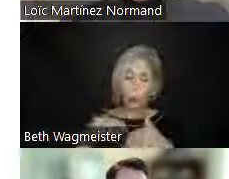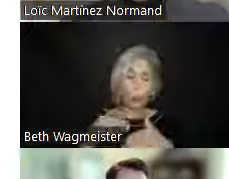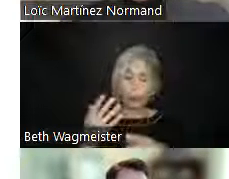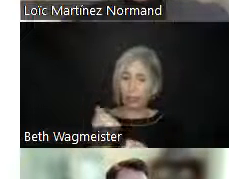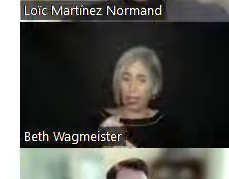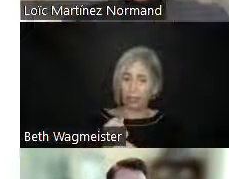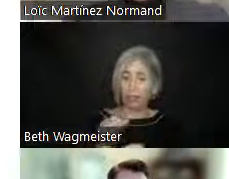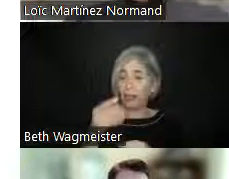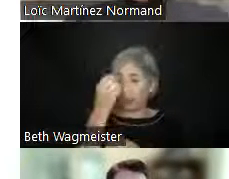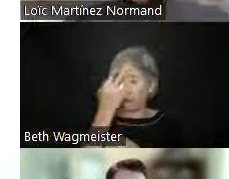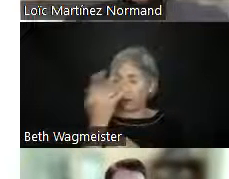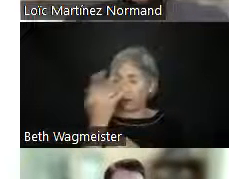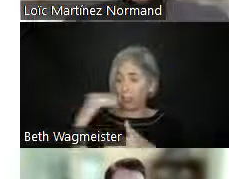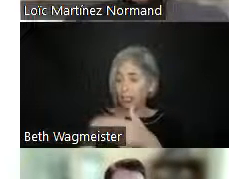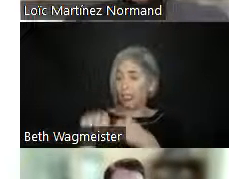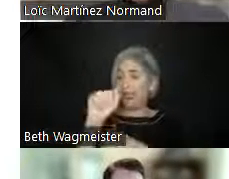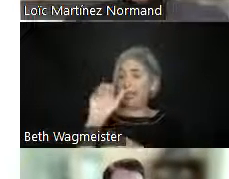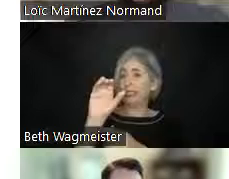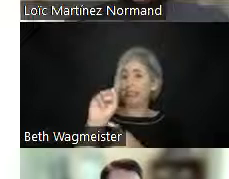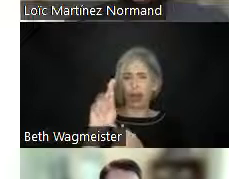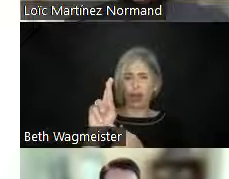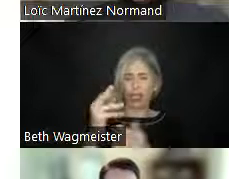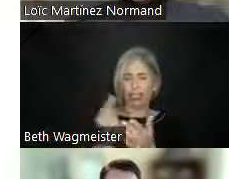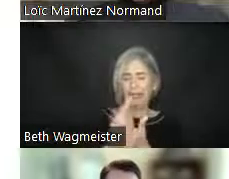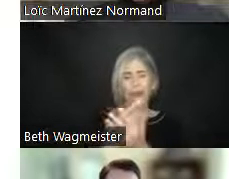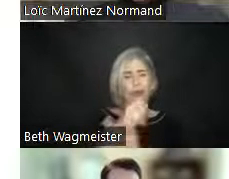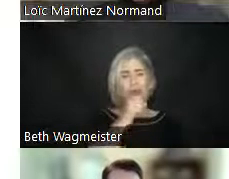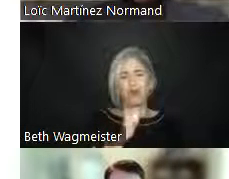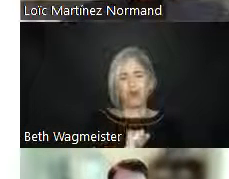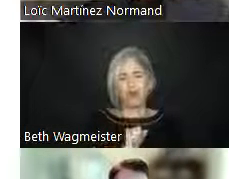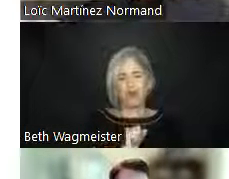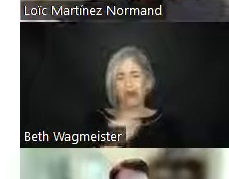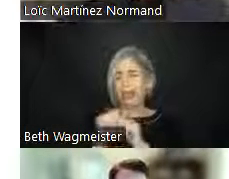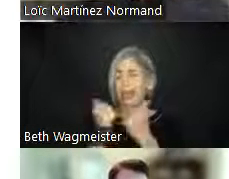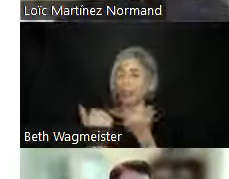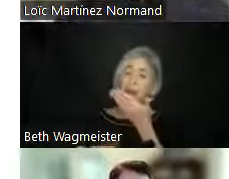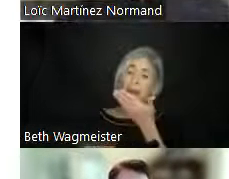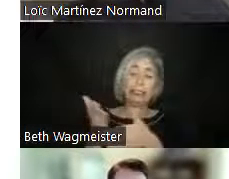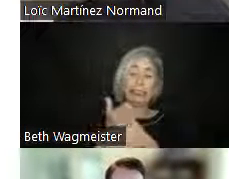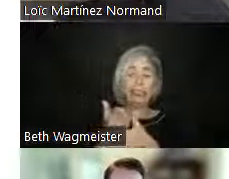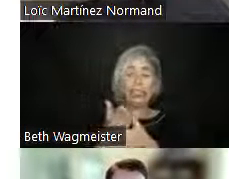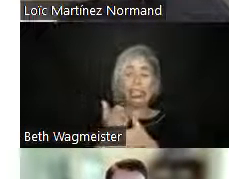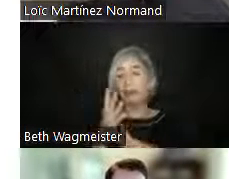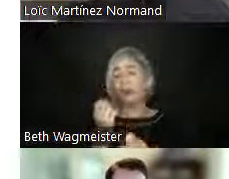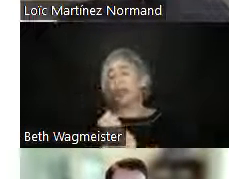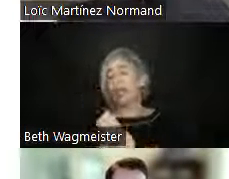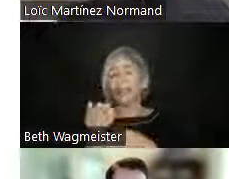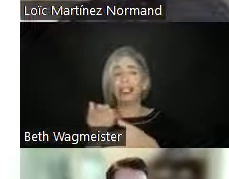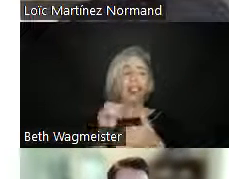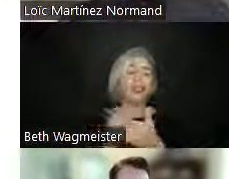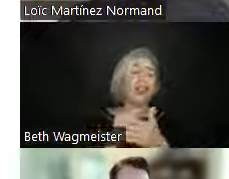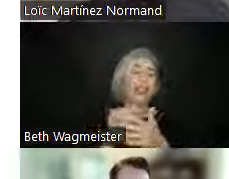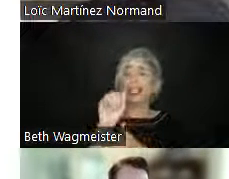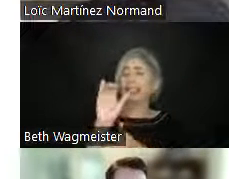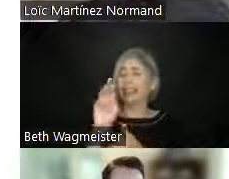the information that is in the ACRs is sometimes out of date. Agencies may share, and once they get an ACR, may share that